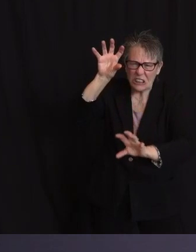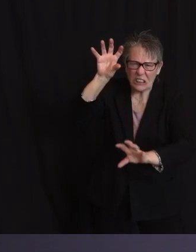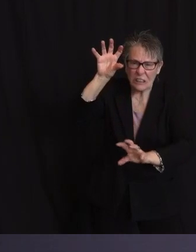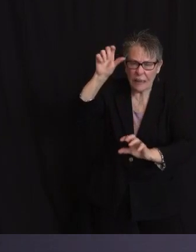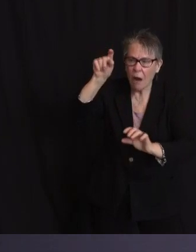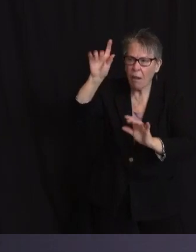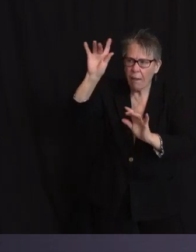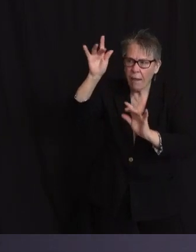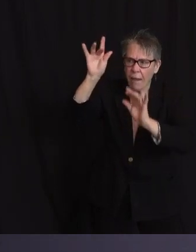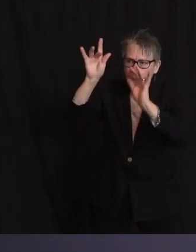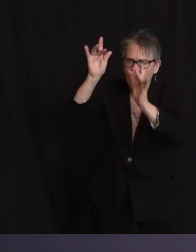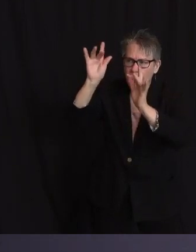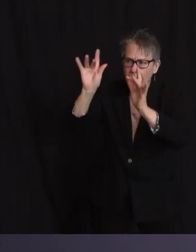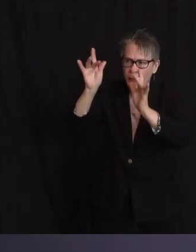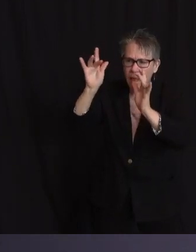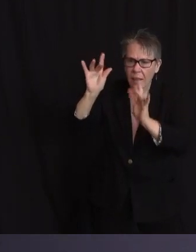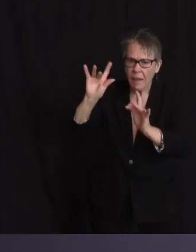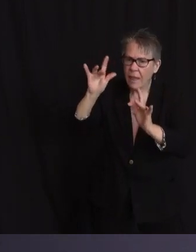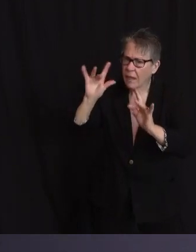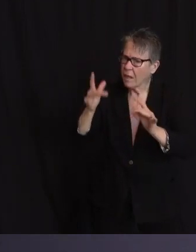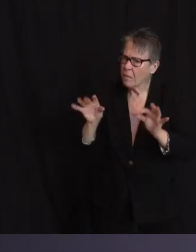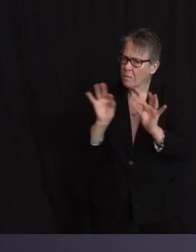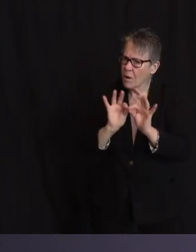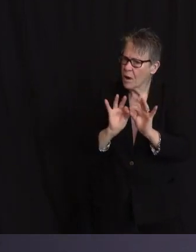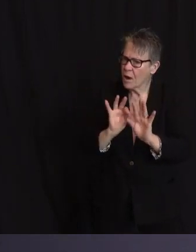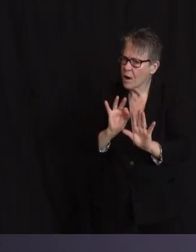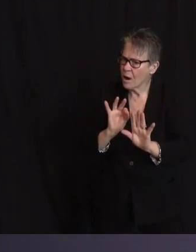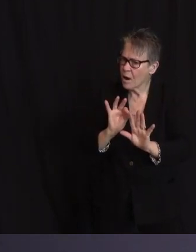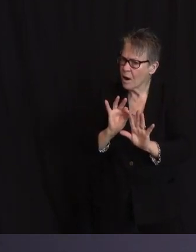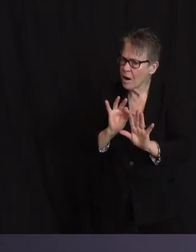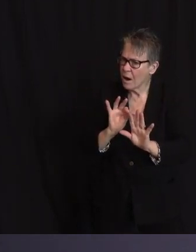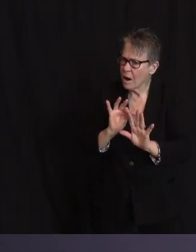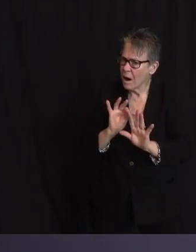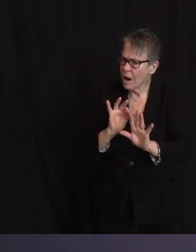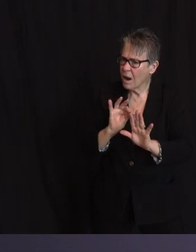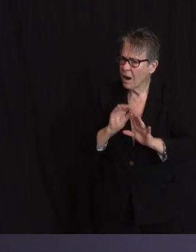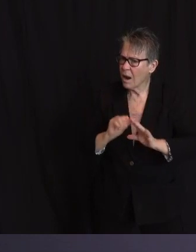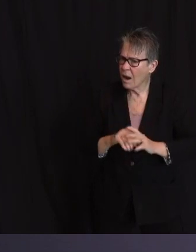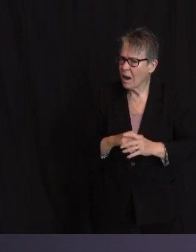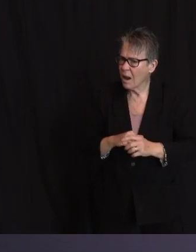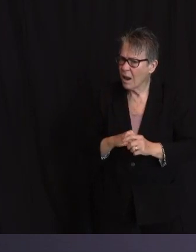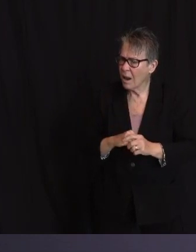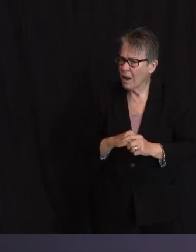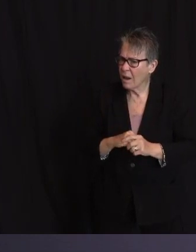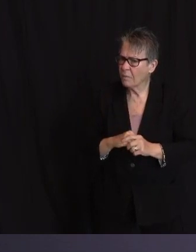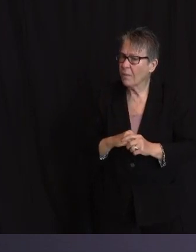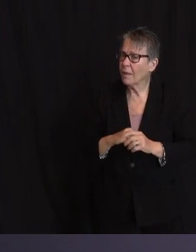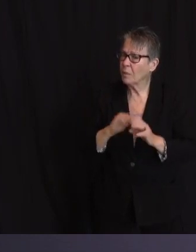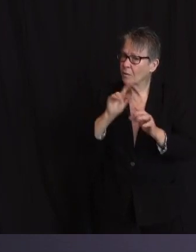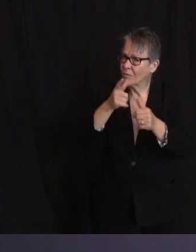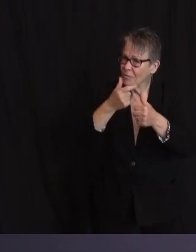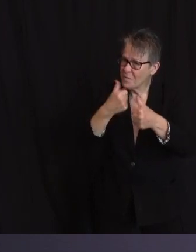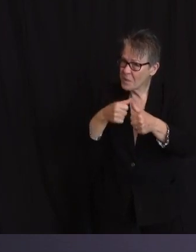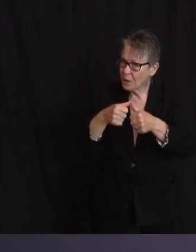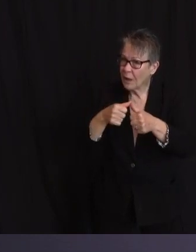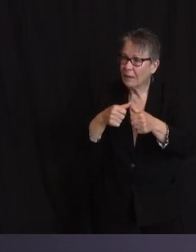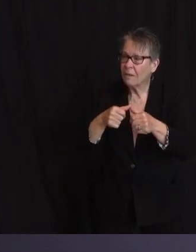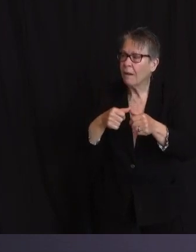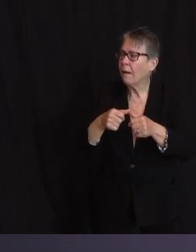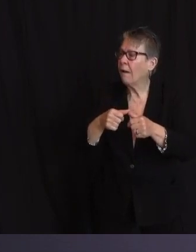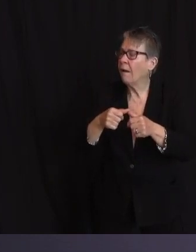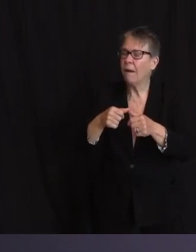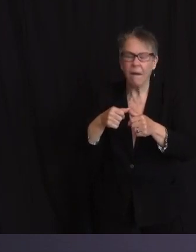minute it changes, it can literally take us the other way. So just folks, again, please keep doing what you're doing because it's working.